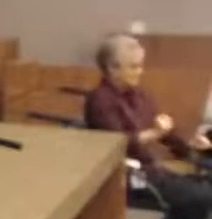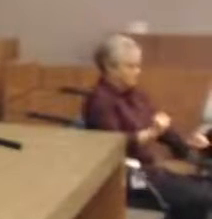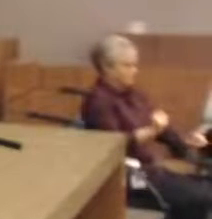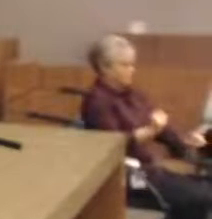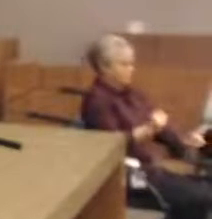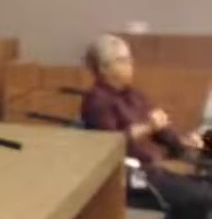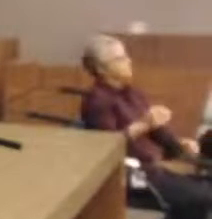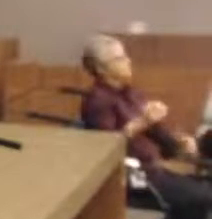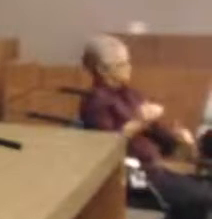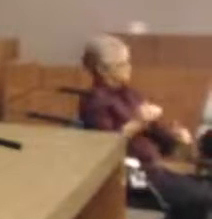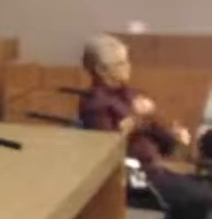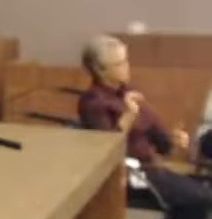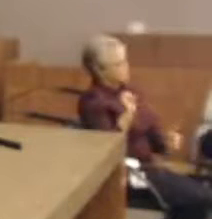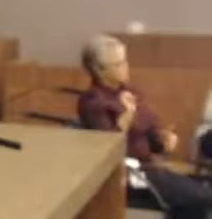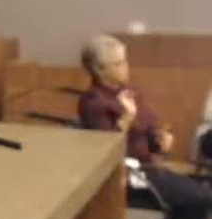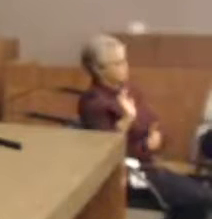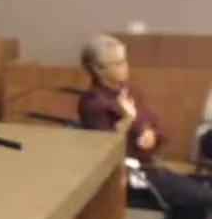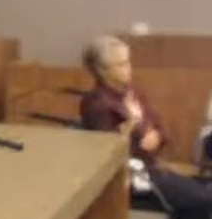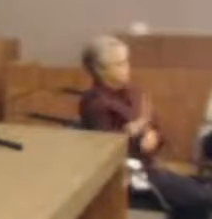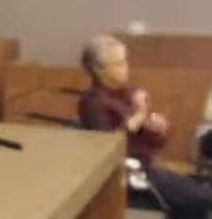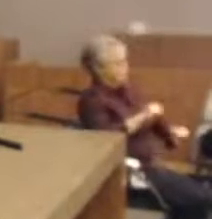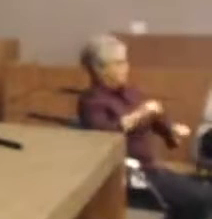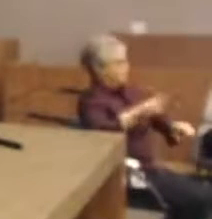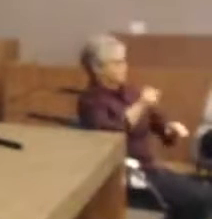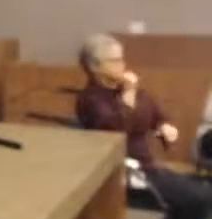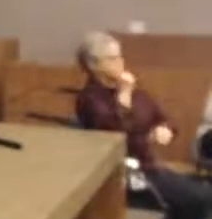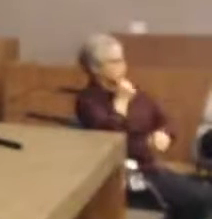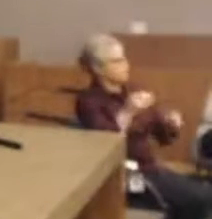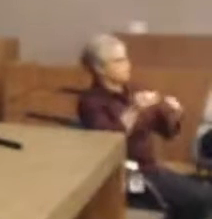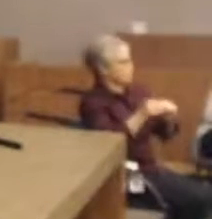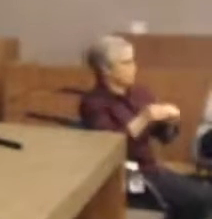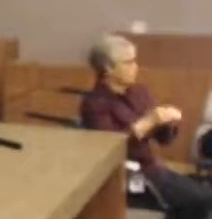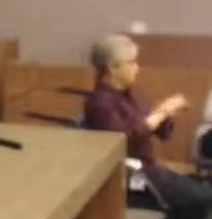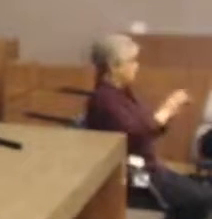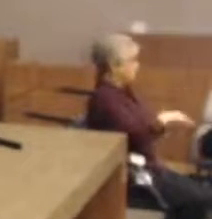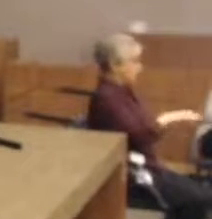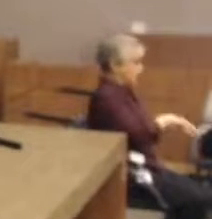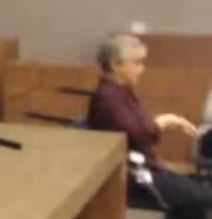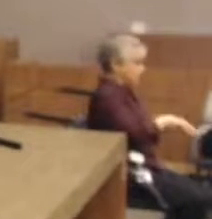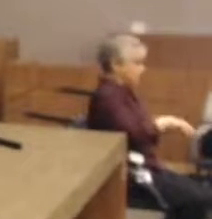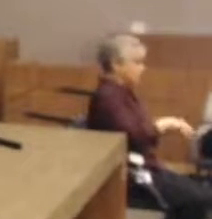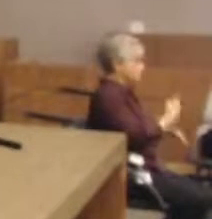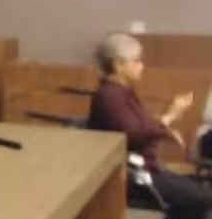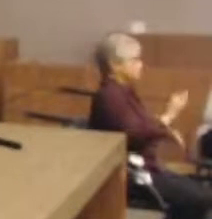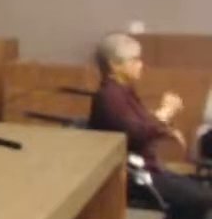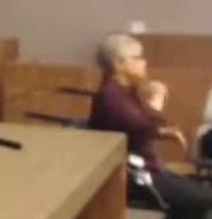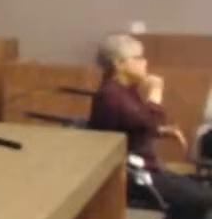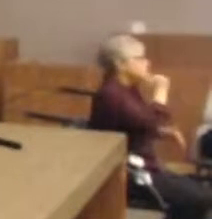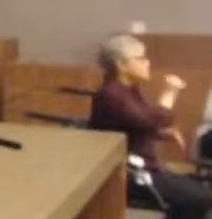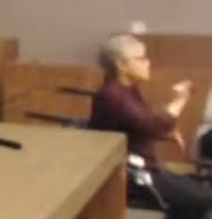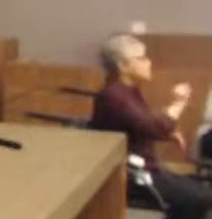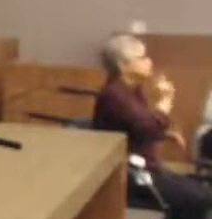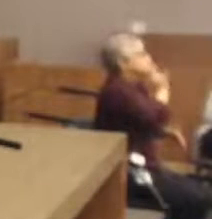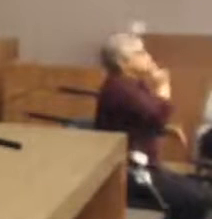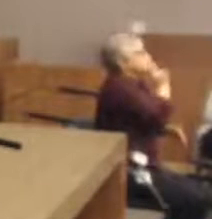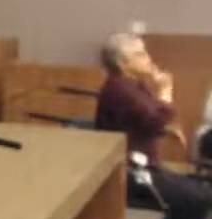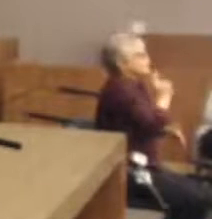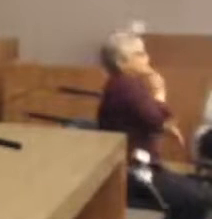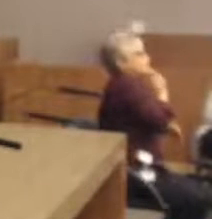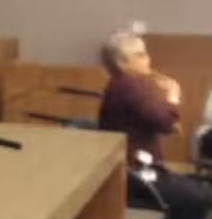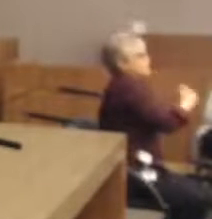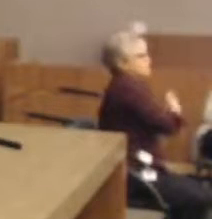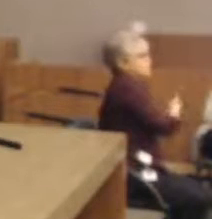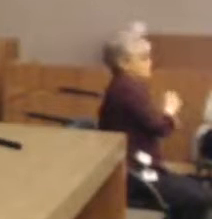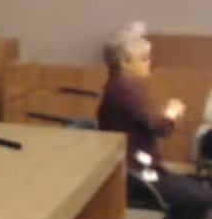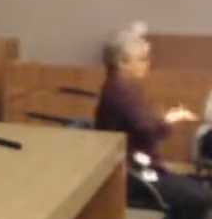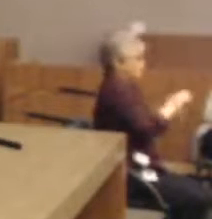than a child. So a child can have something less intense happen to them, but perceive the danger much higher and actually can